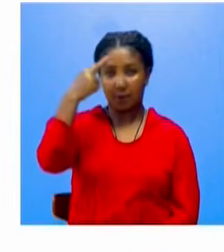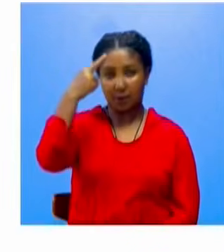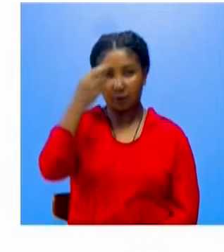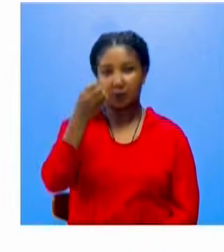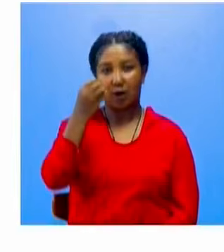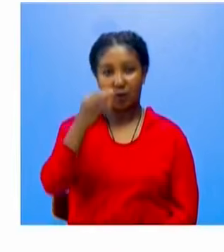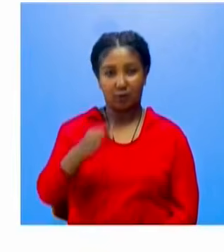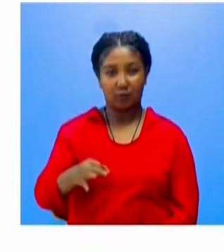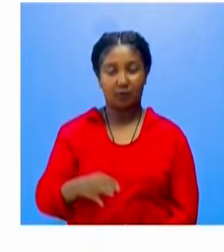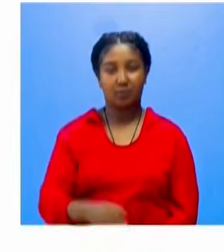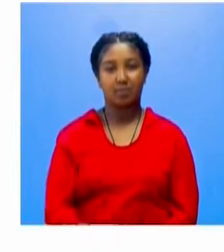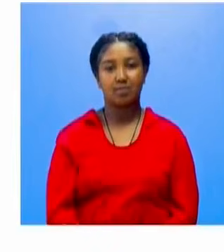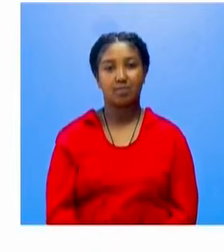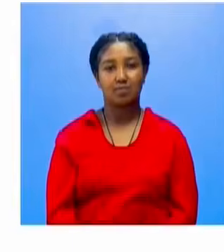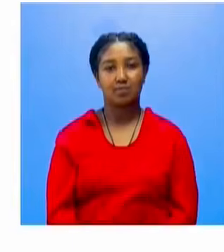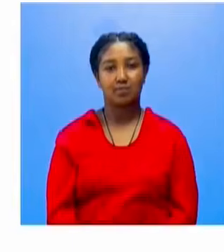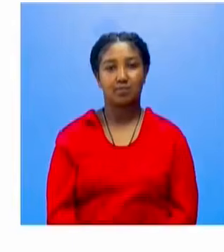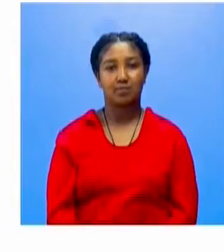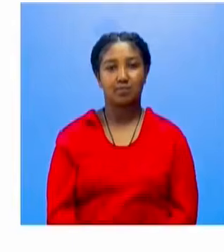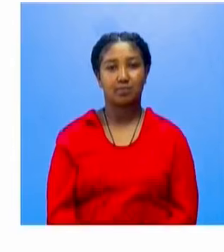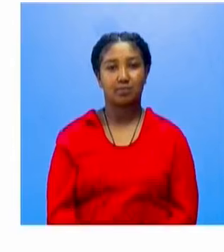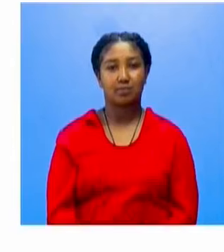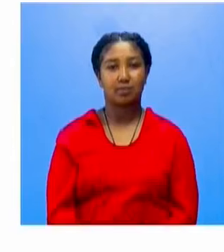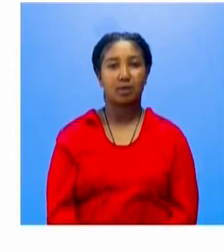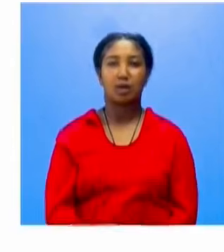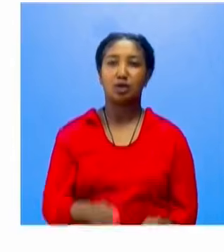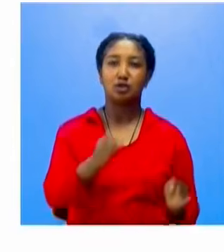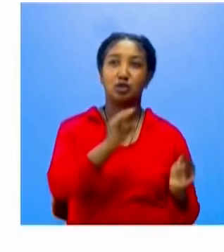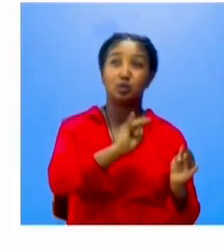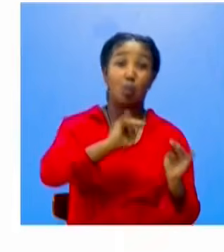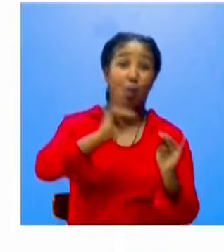yeah, because of the smoke,